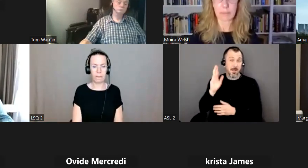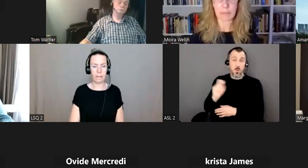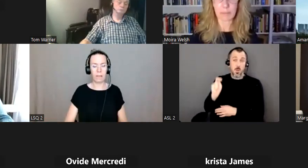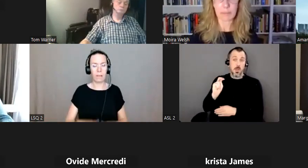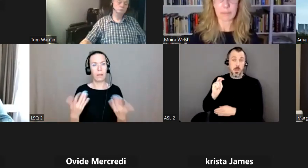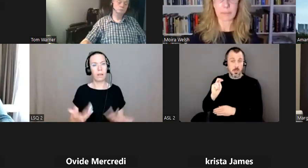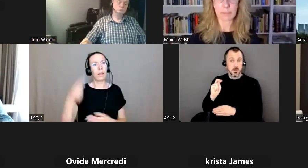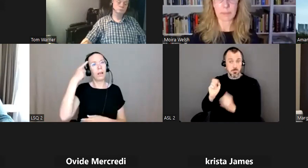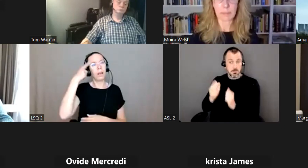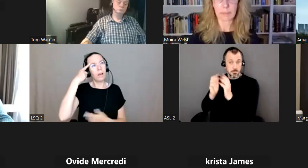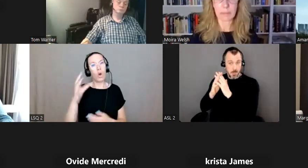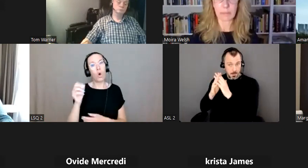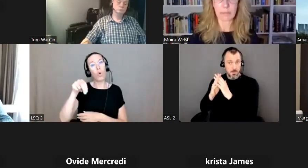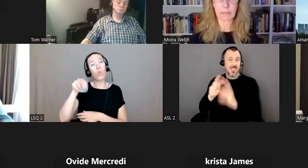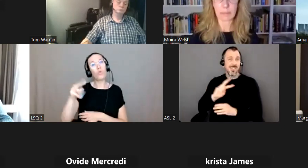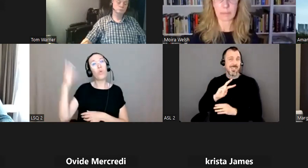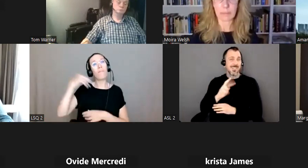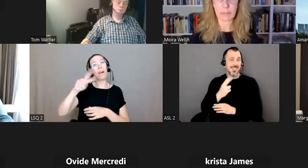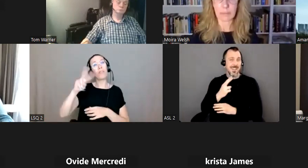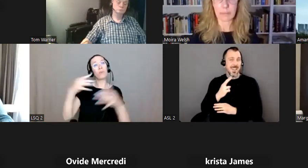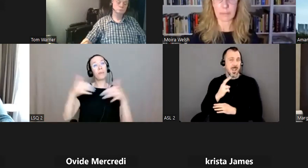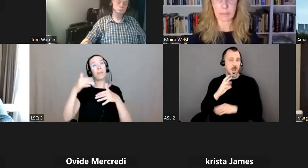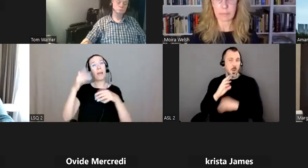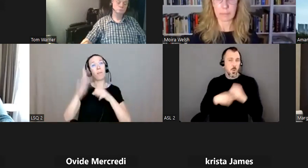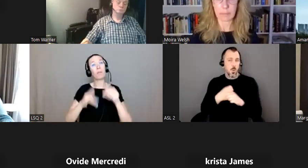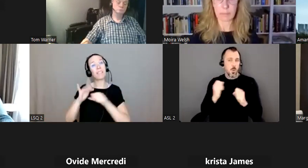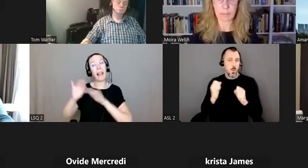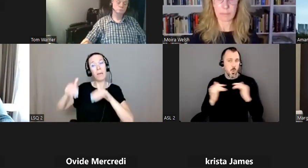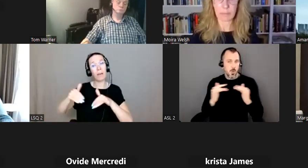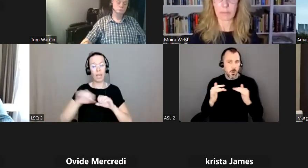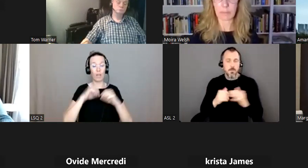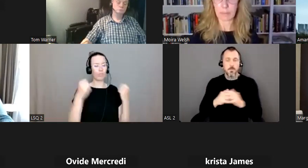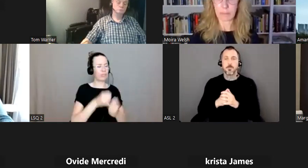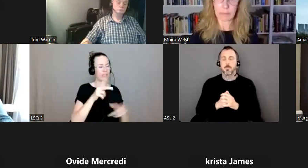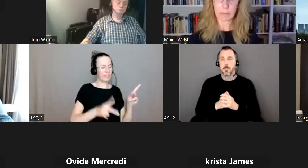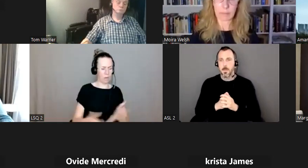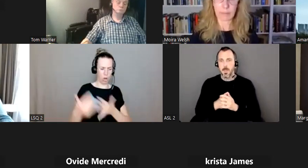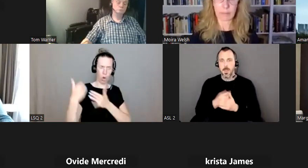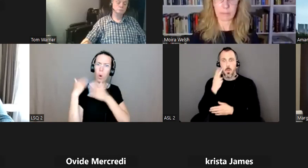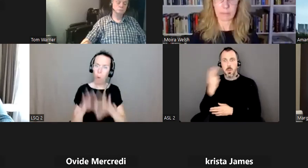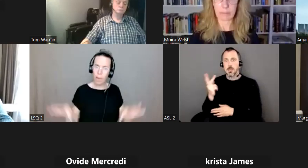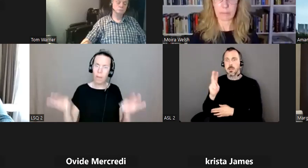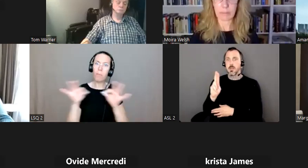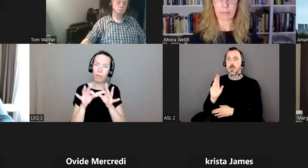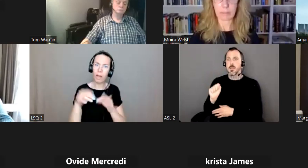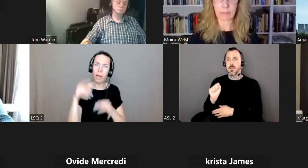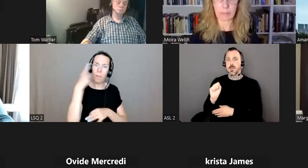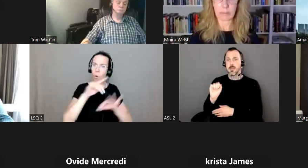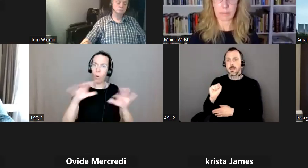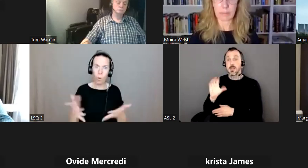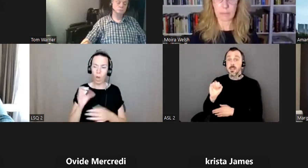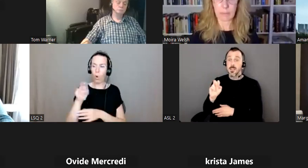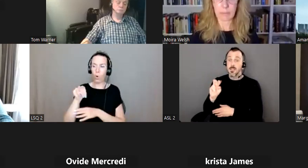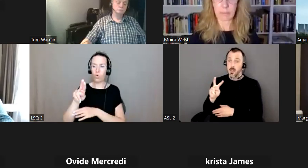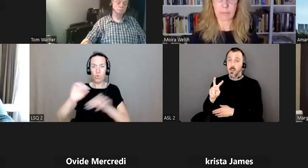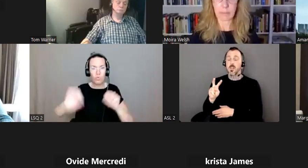civil society played a critical role in the formation of the UN. Civil society played a critical role